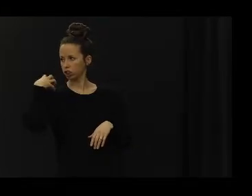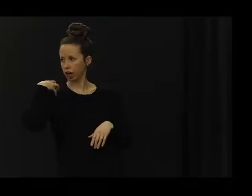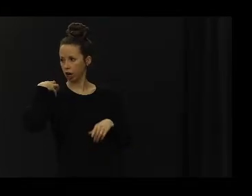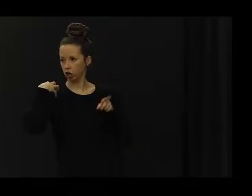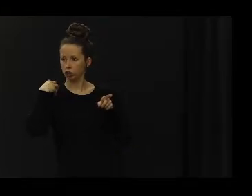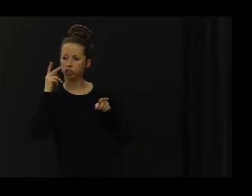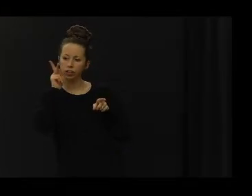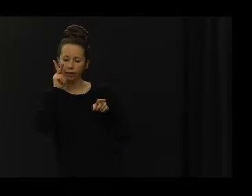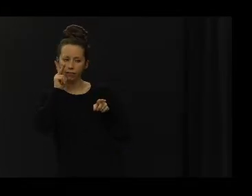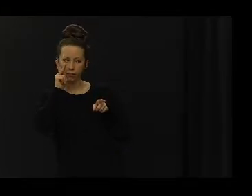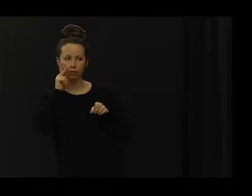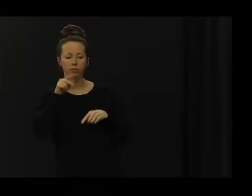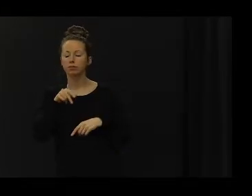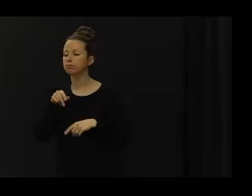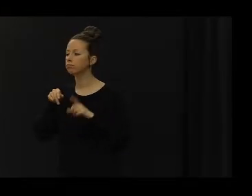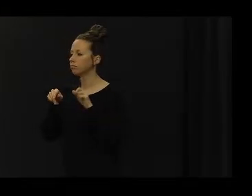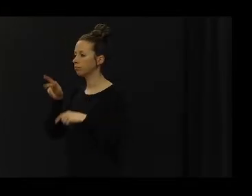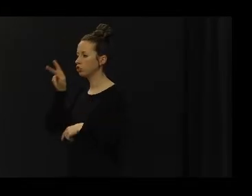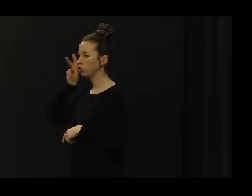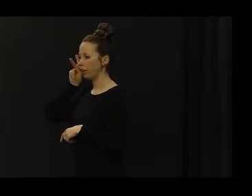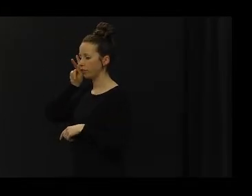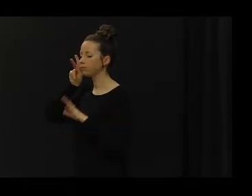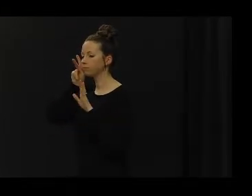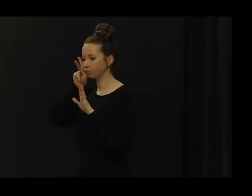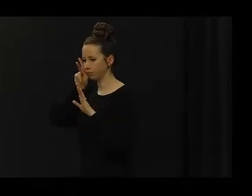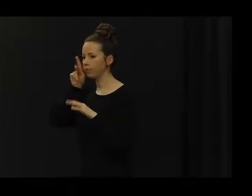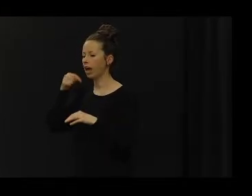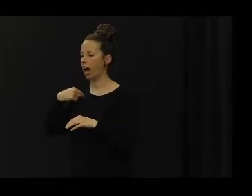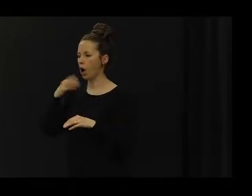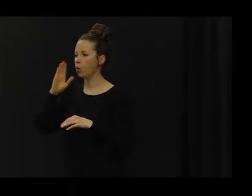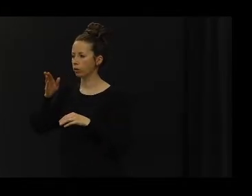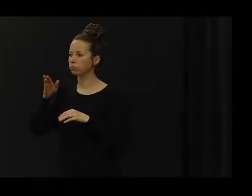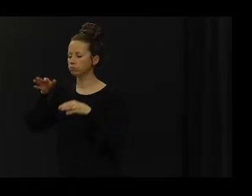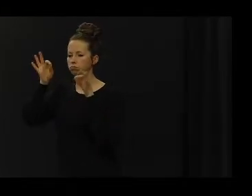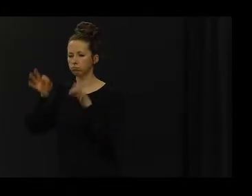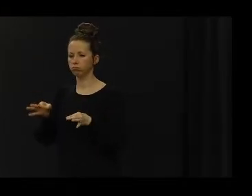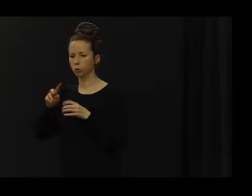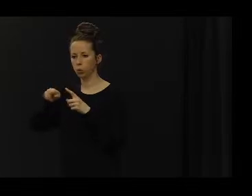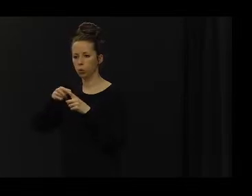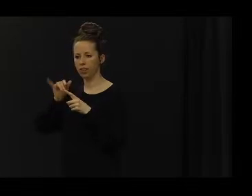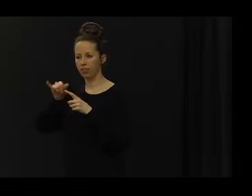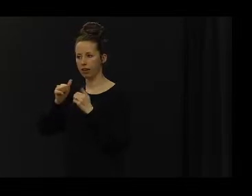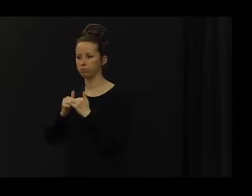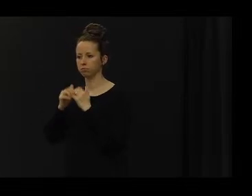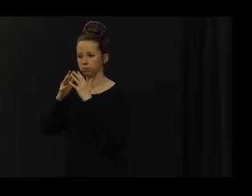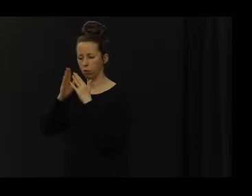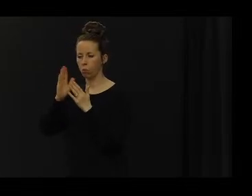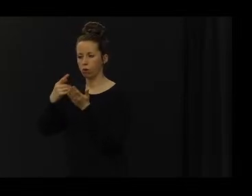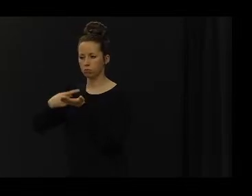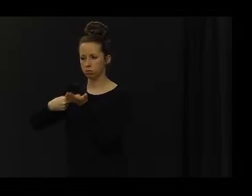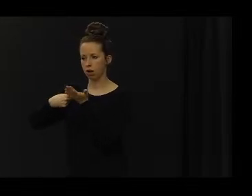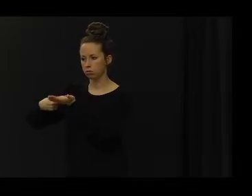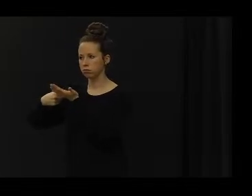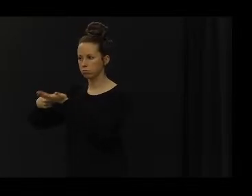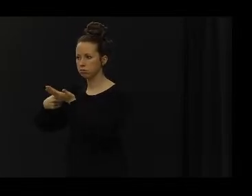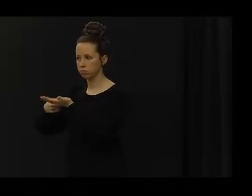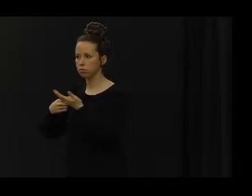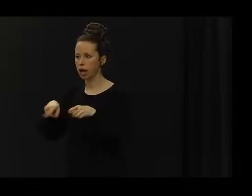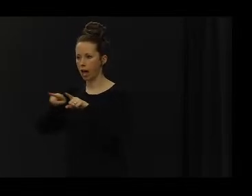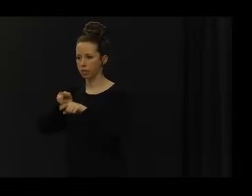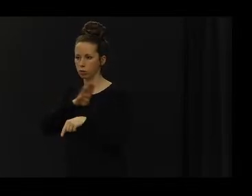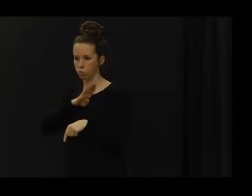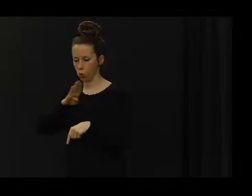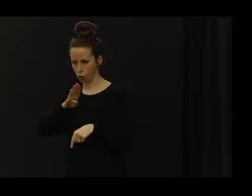Jeff is saying, I will discern when that is going to be established. We'll talk amongst us as a